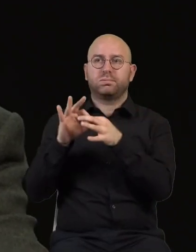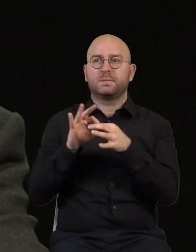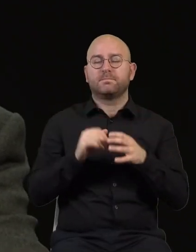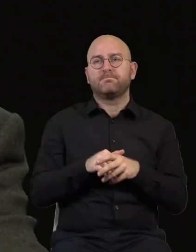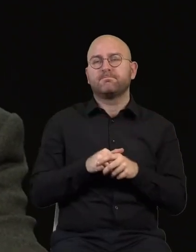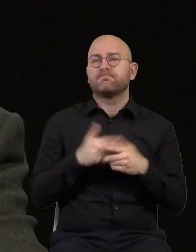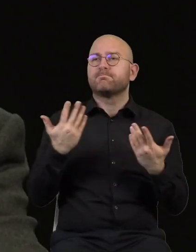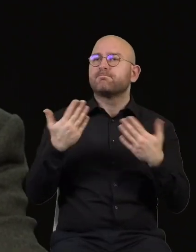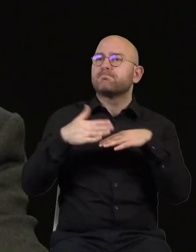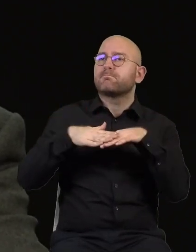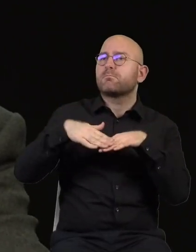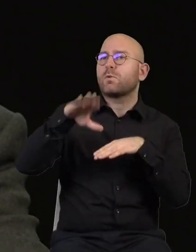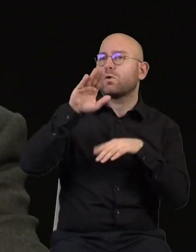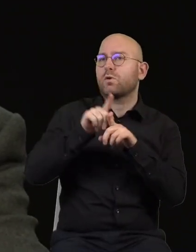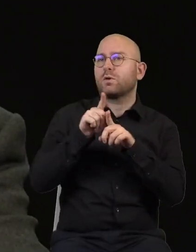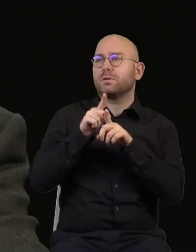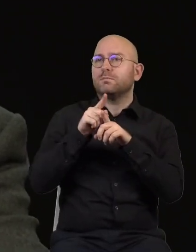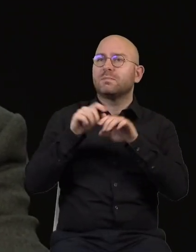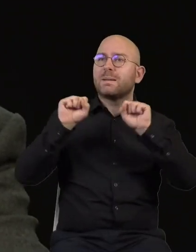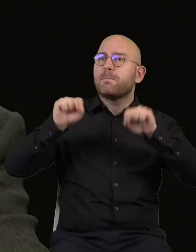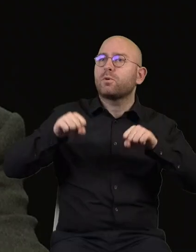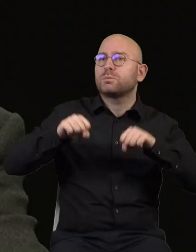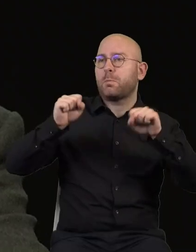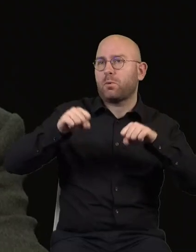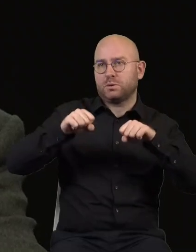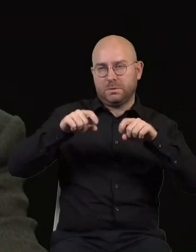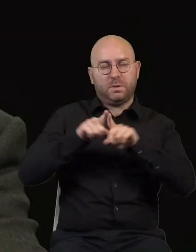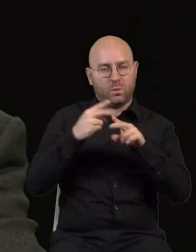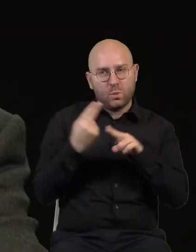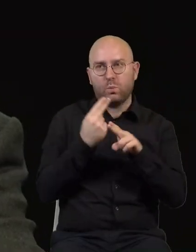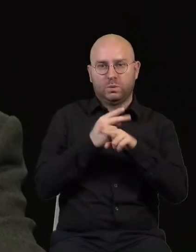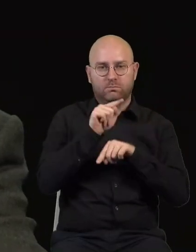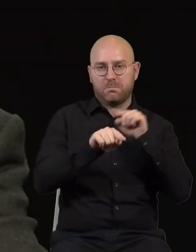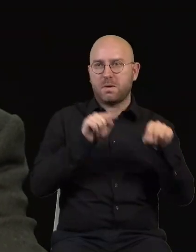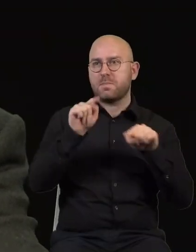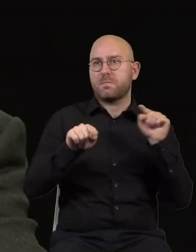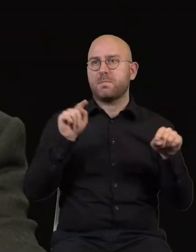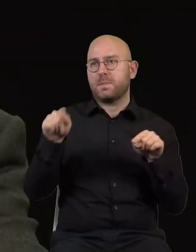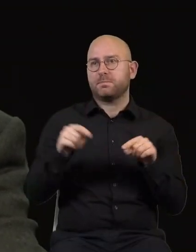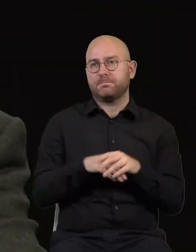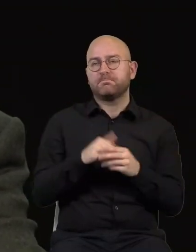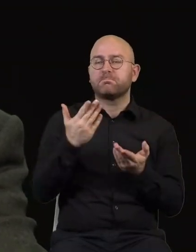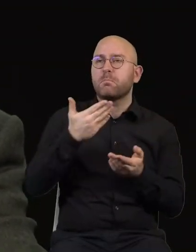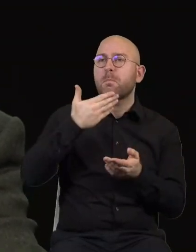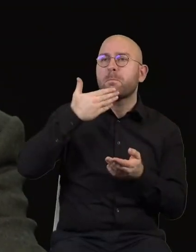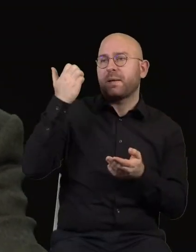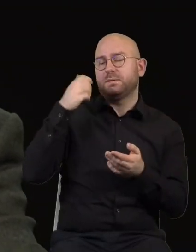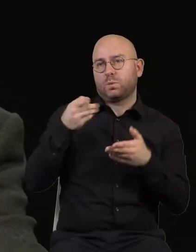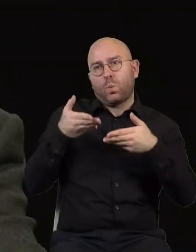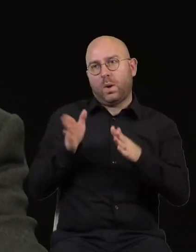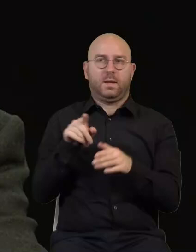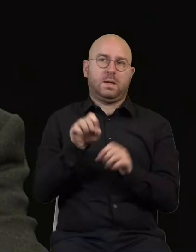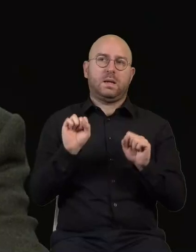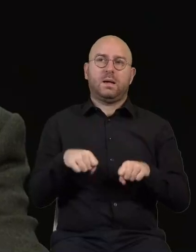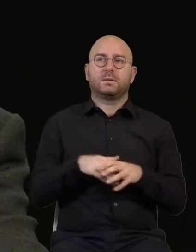utilize this to its best extent. I would say also that from Jaspers and from EIB advisory,